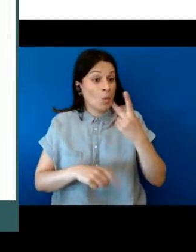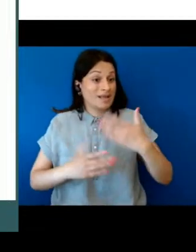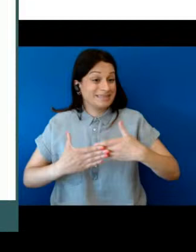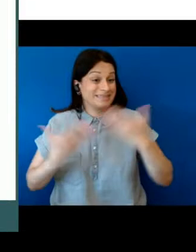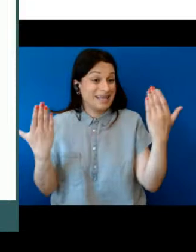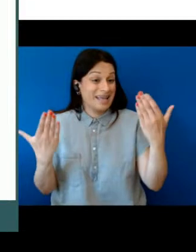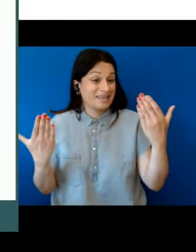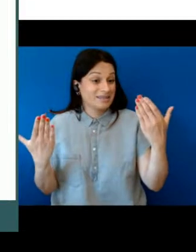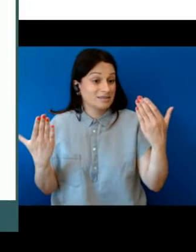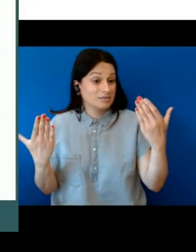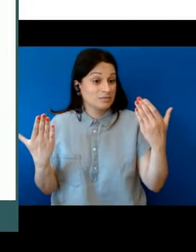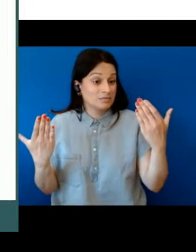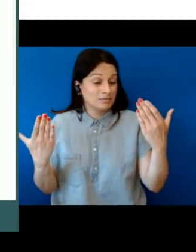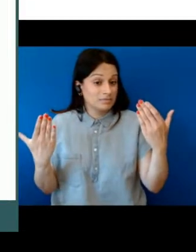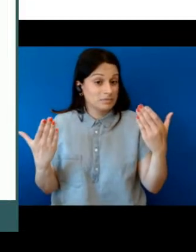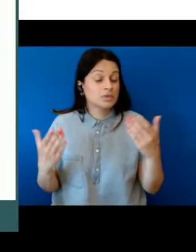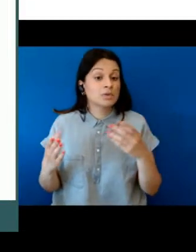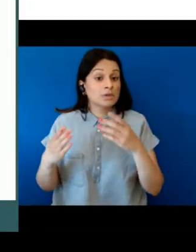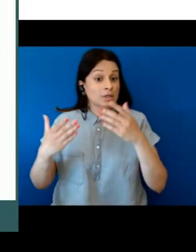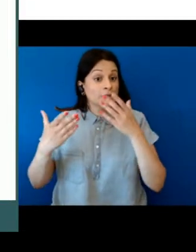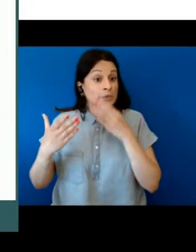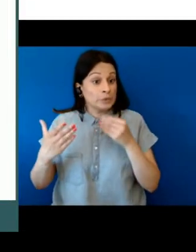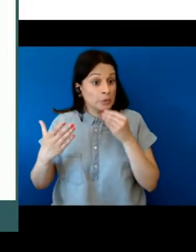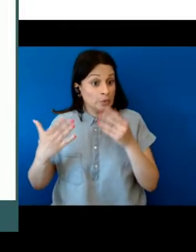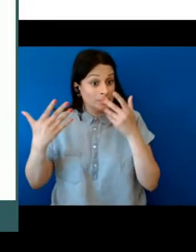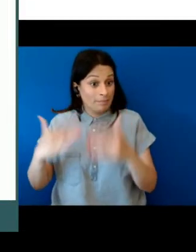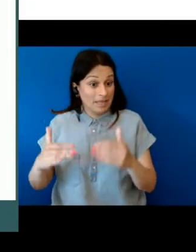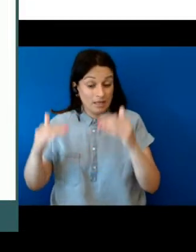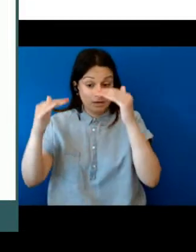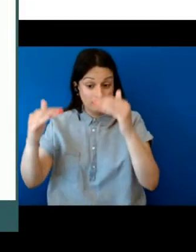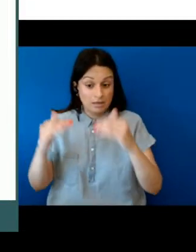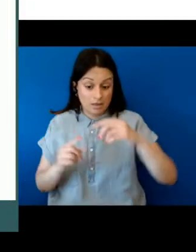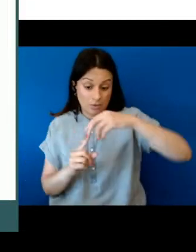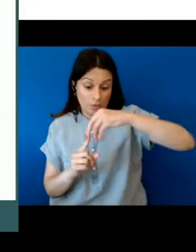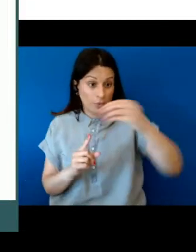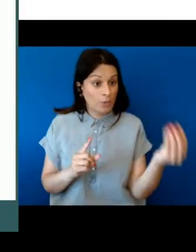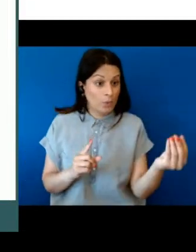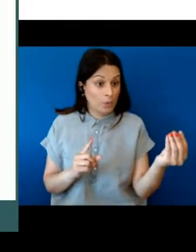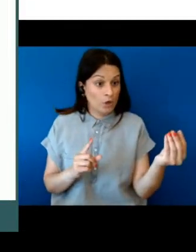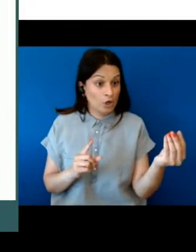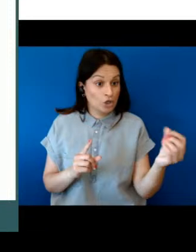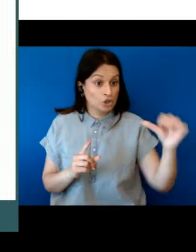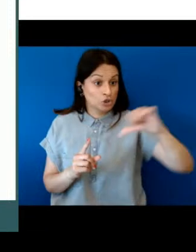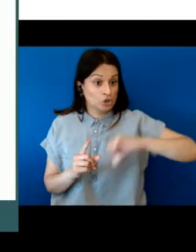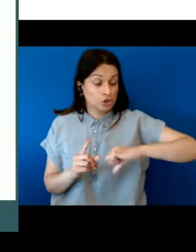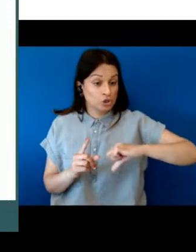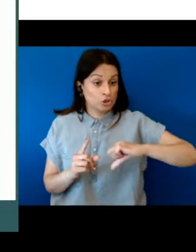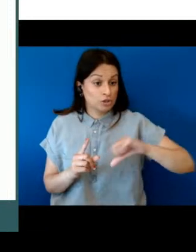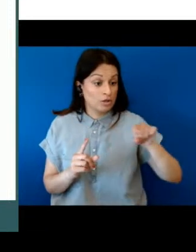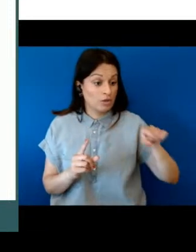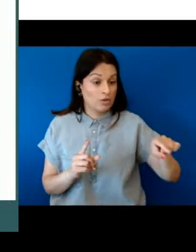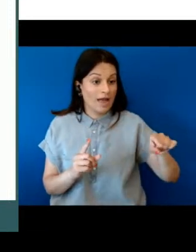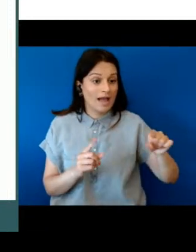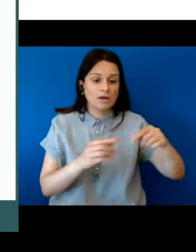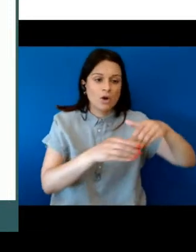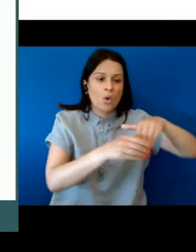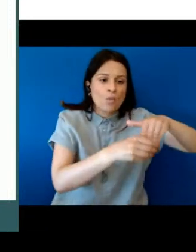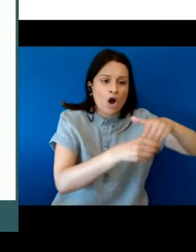each use, the nozzle should be removed from the top of the tin. It should be rinsed and it should be